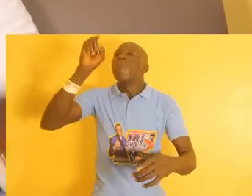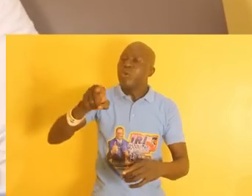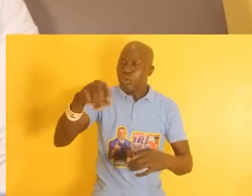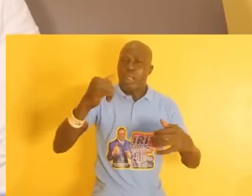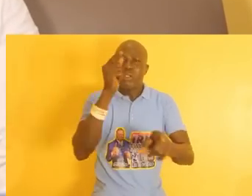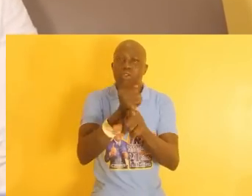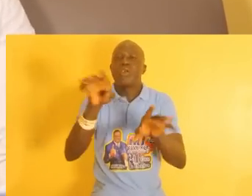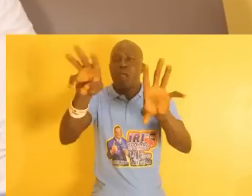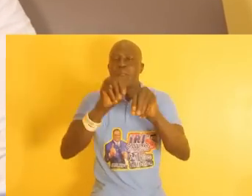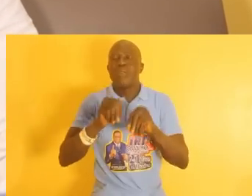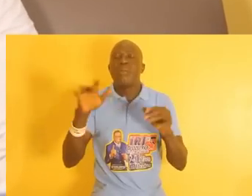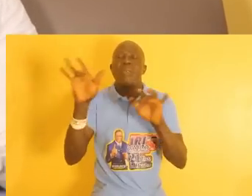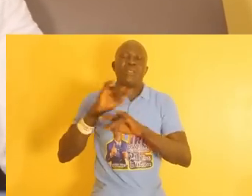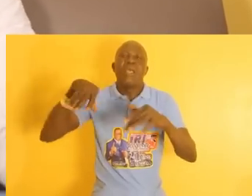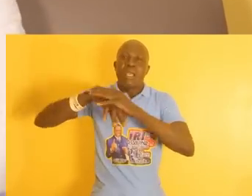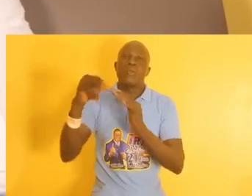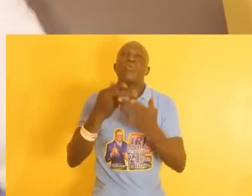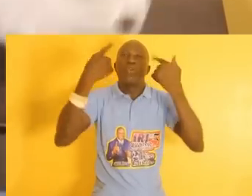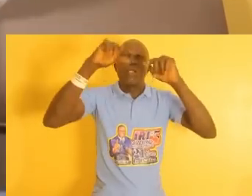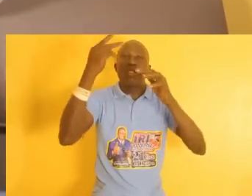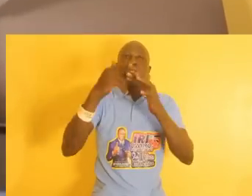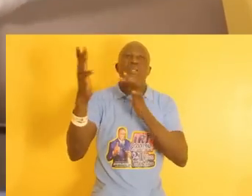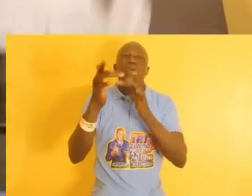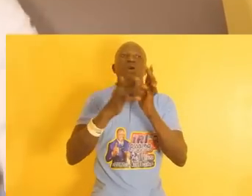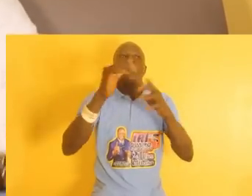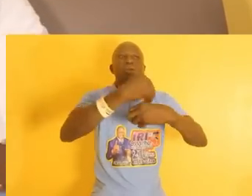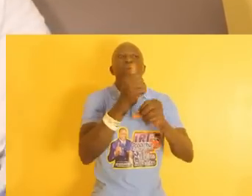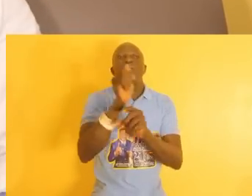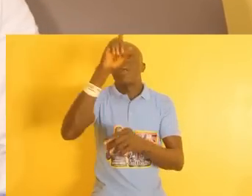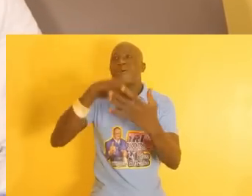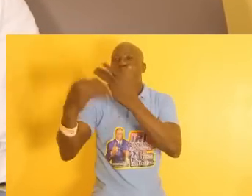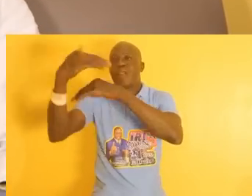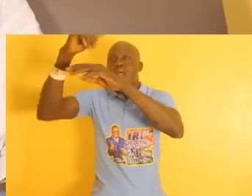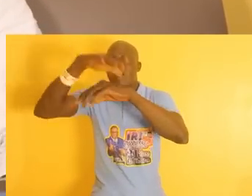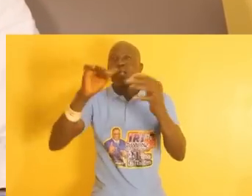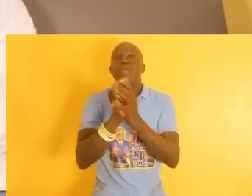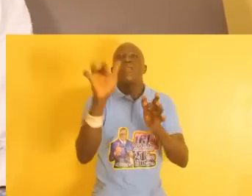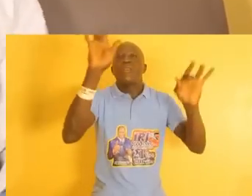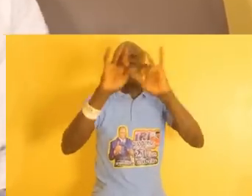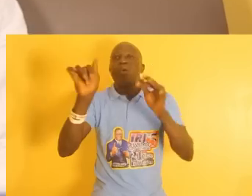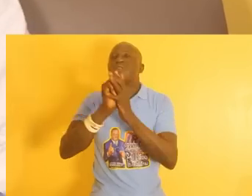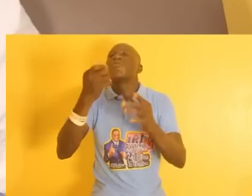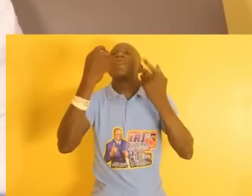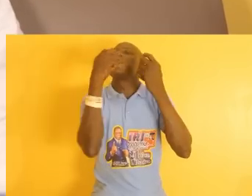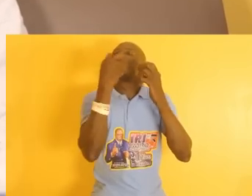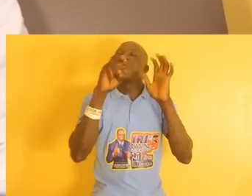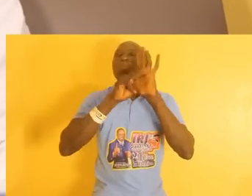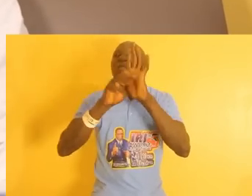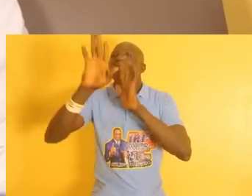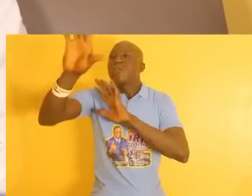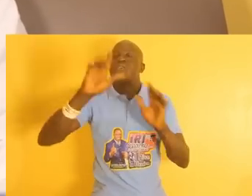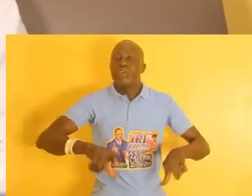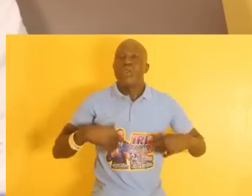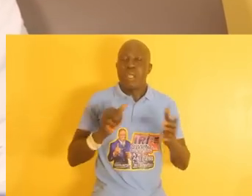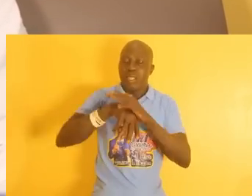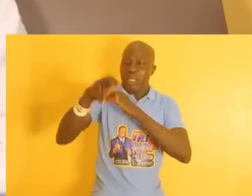must just obtain mercy. I pronounce the name of Jesus. The one that created the heaven and the earth. Master will